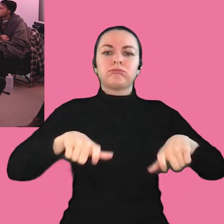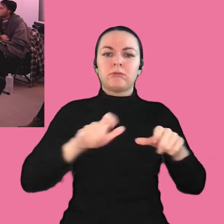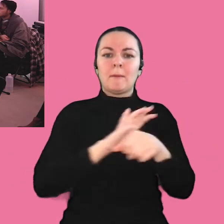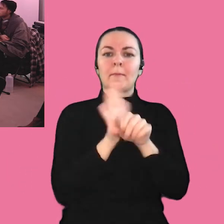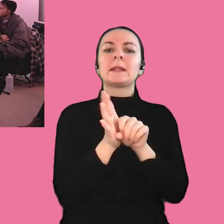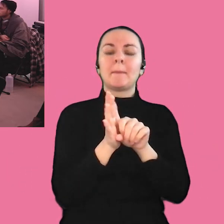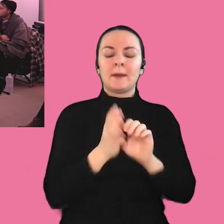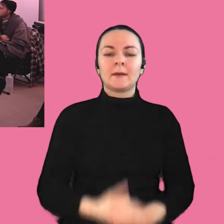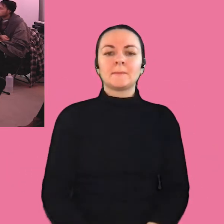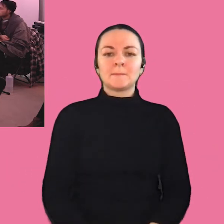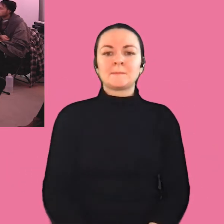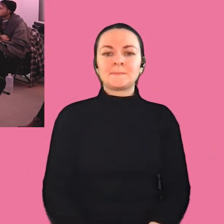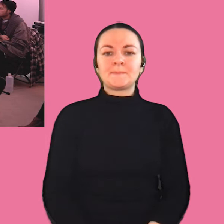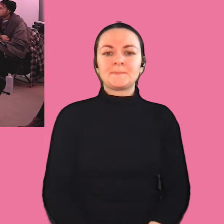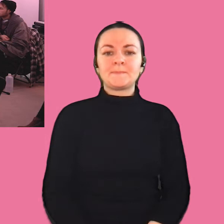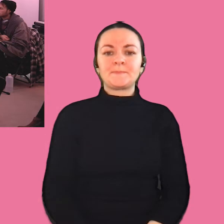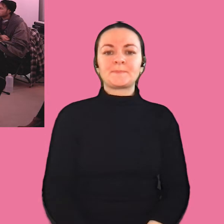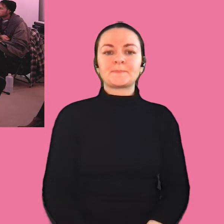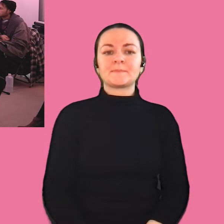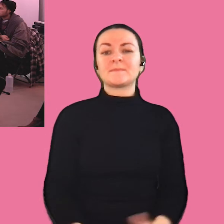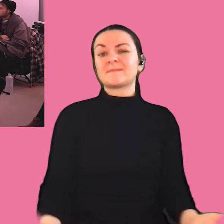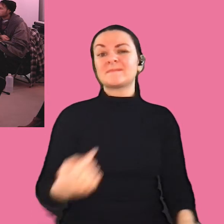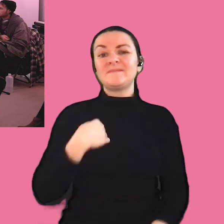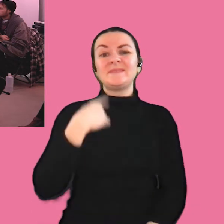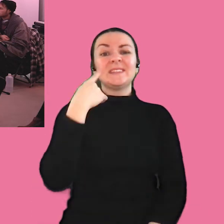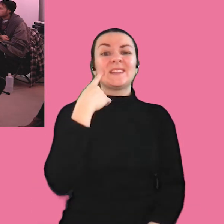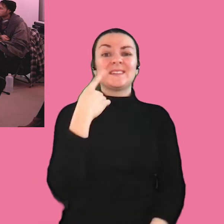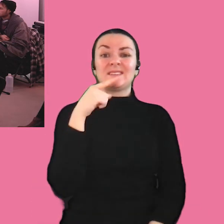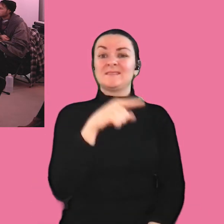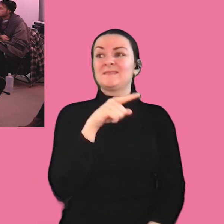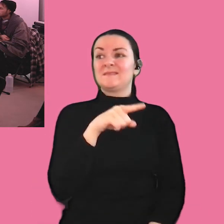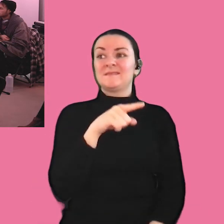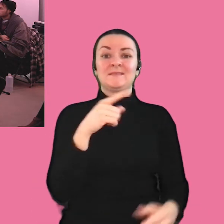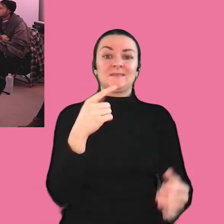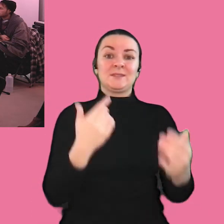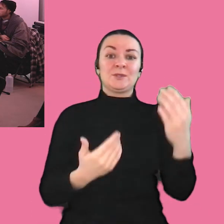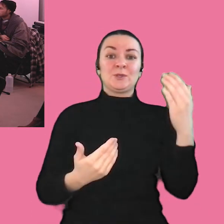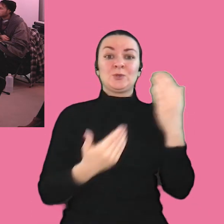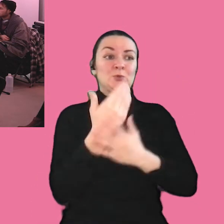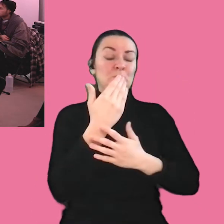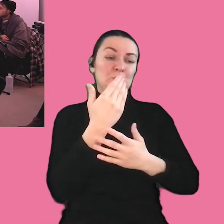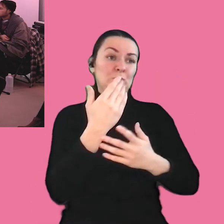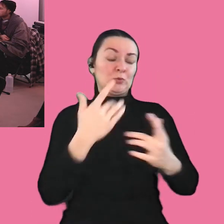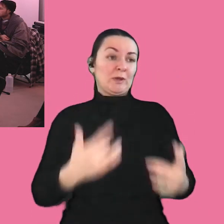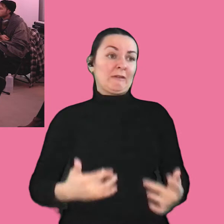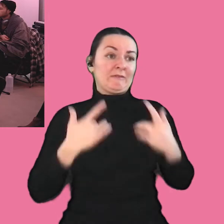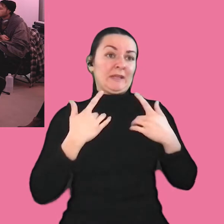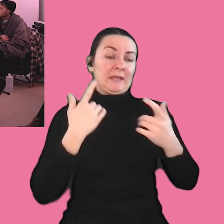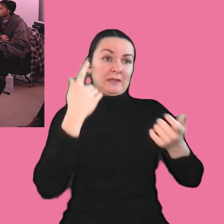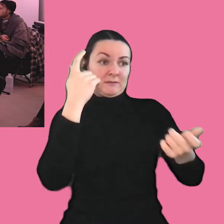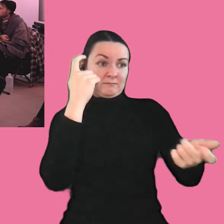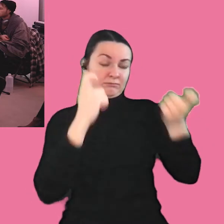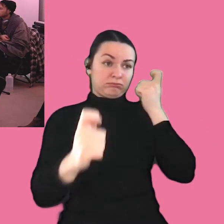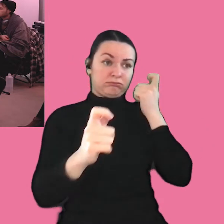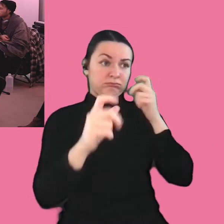intensity than perhaps before. And also, you know, a lot of people had time to get involved in